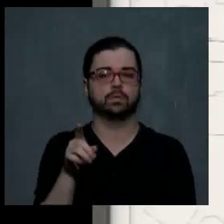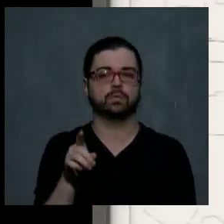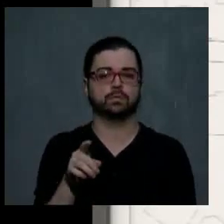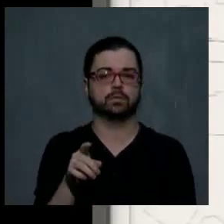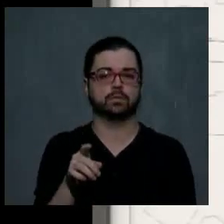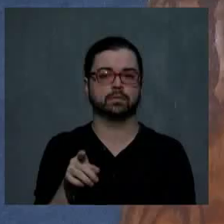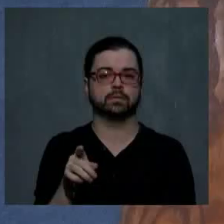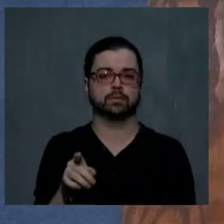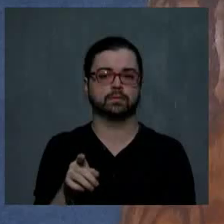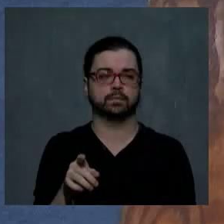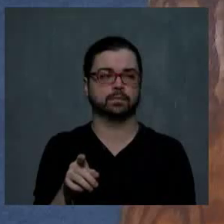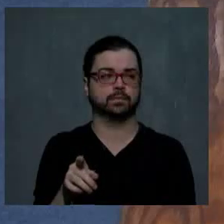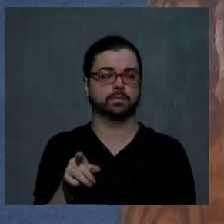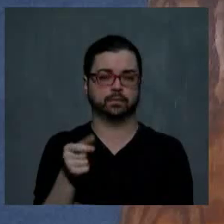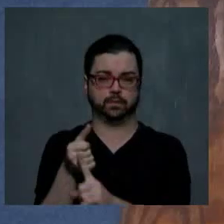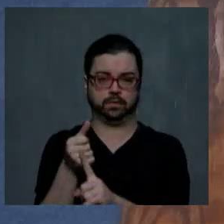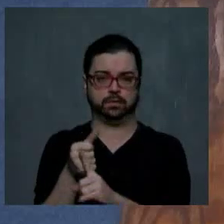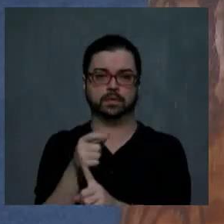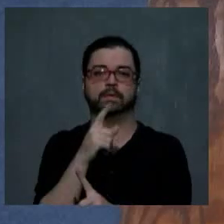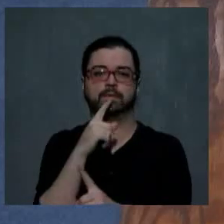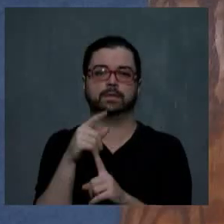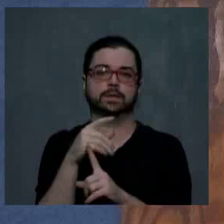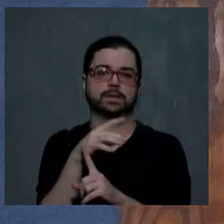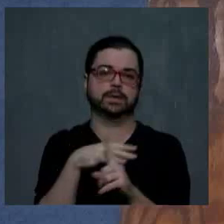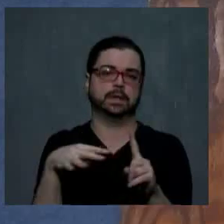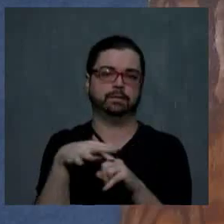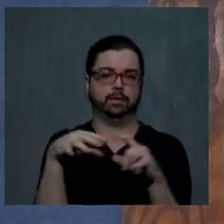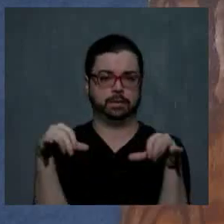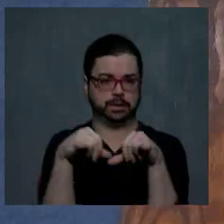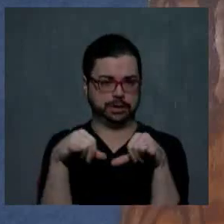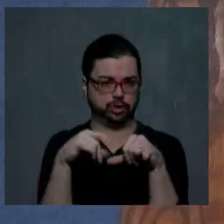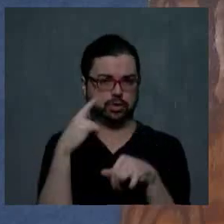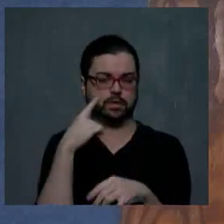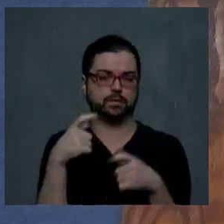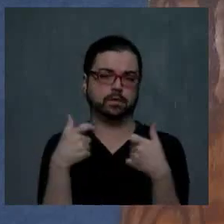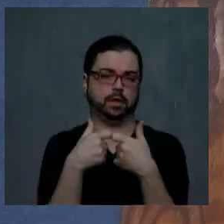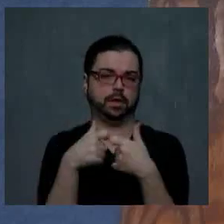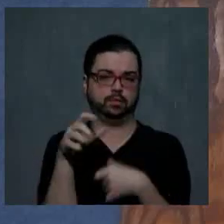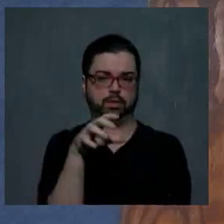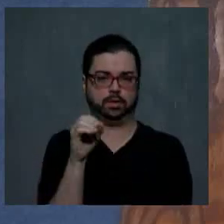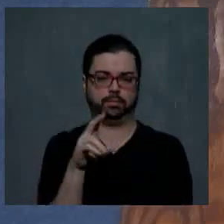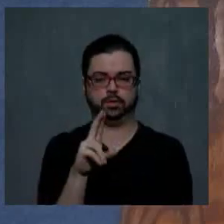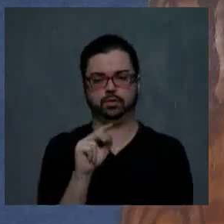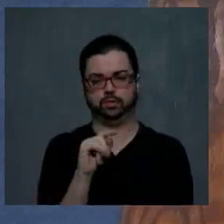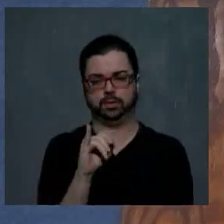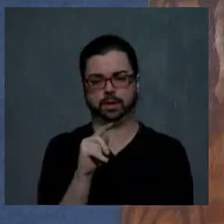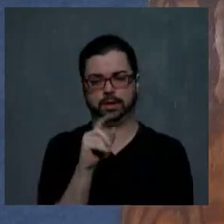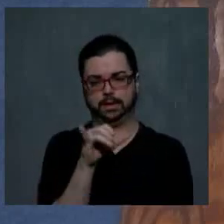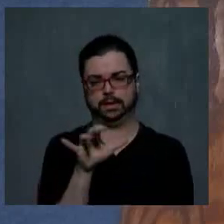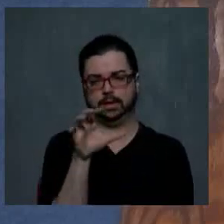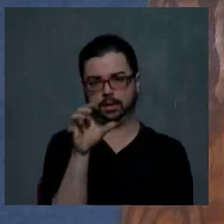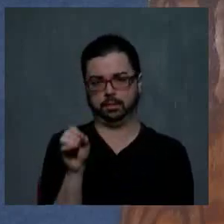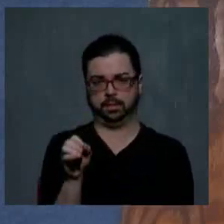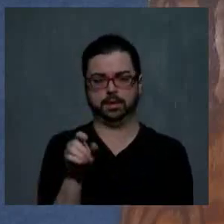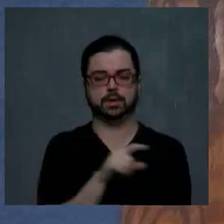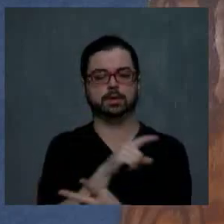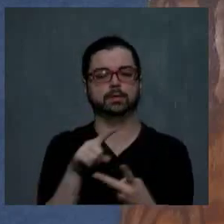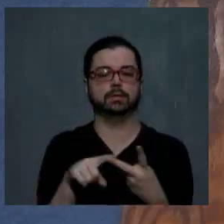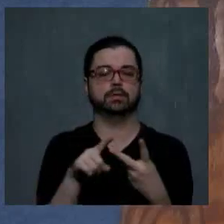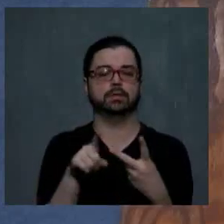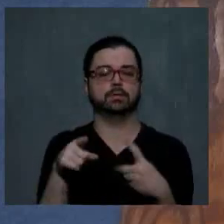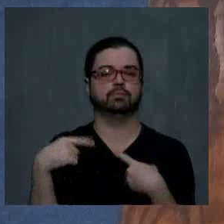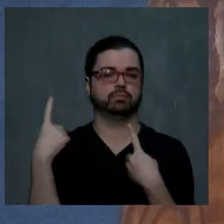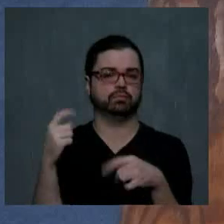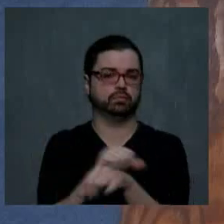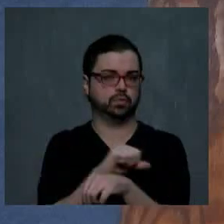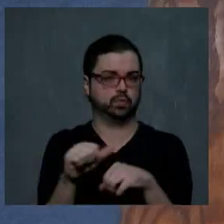she's also an environmental engineer for an electric company, an electric utility company, but she had also worked with